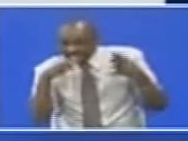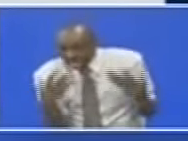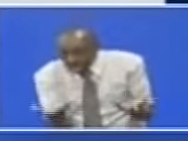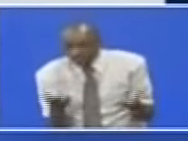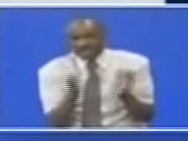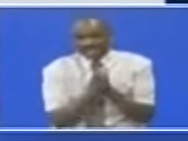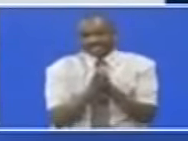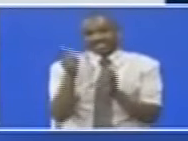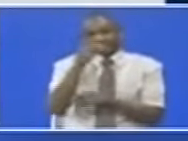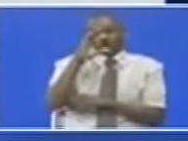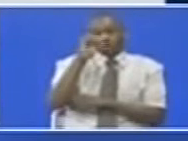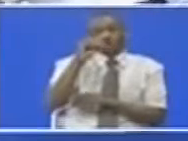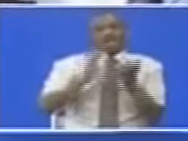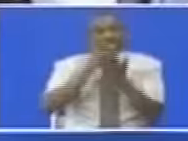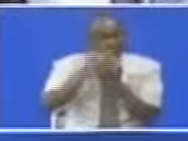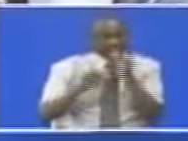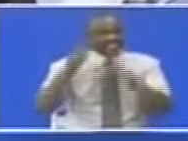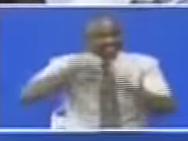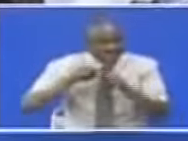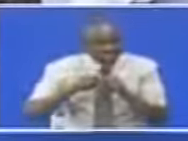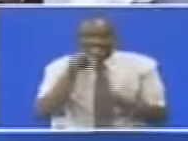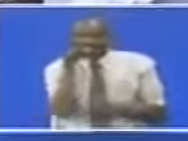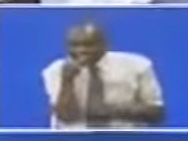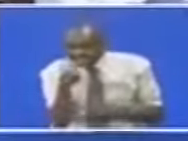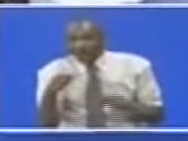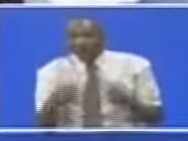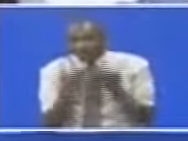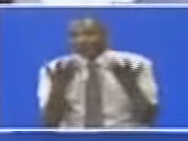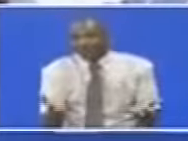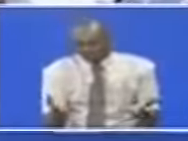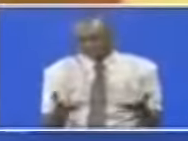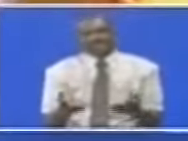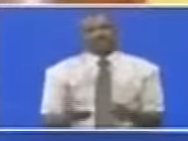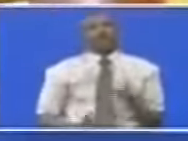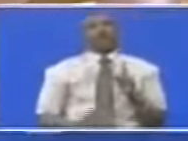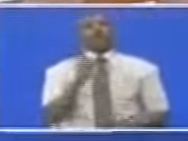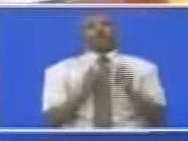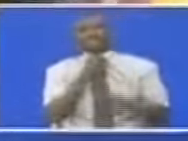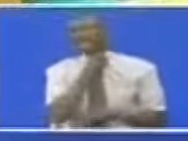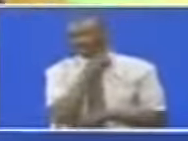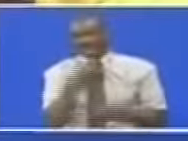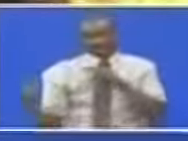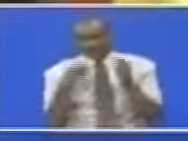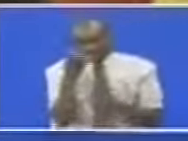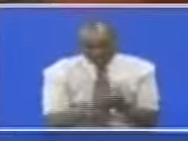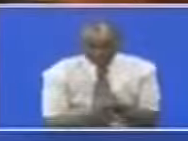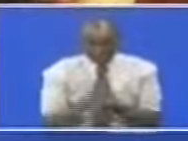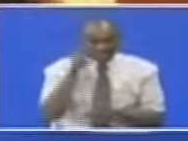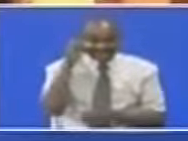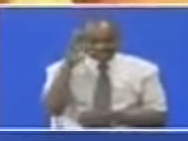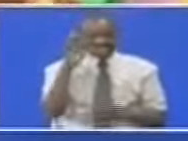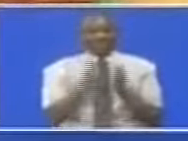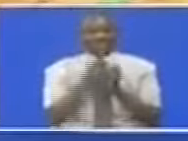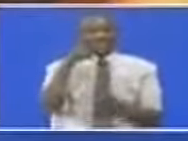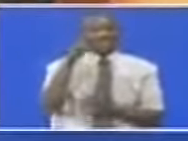in co-curricular activities. But this has only opened a fresh battle zone between the TSC and the teachers'